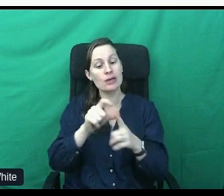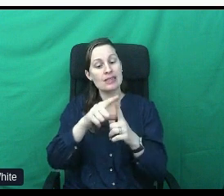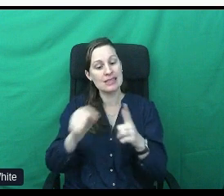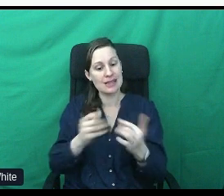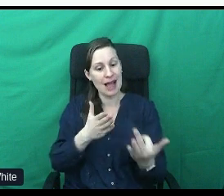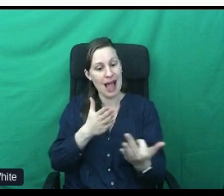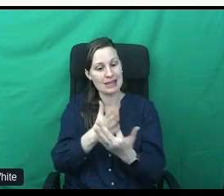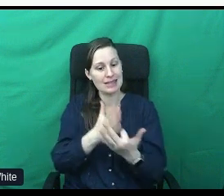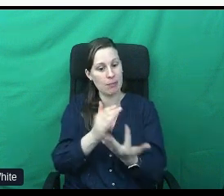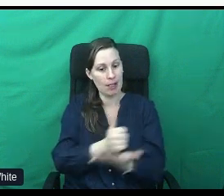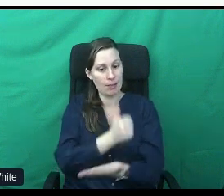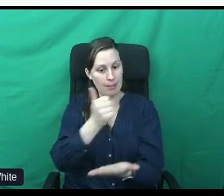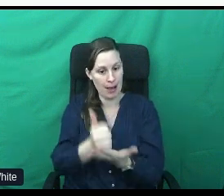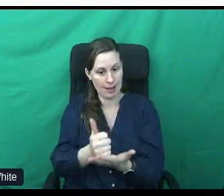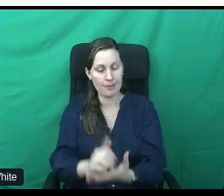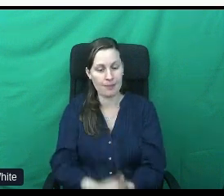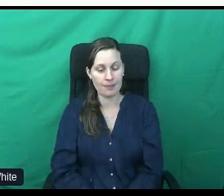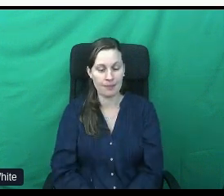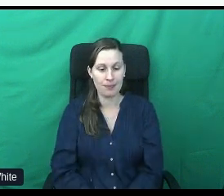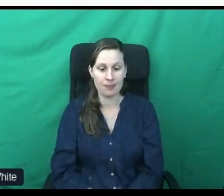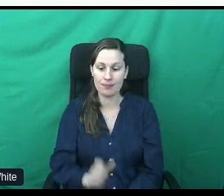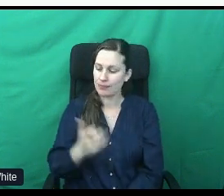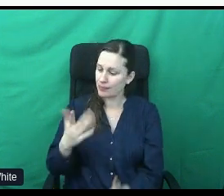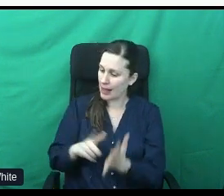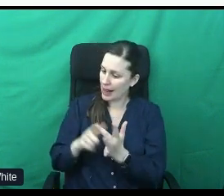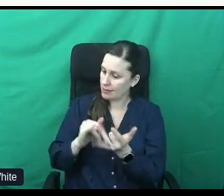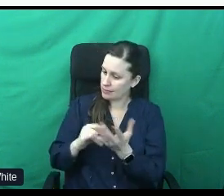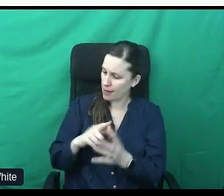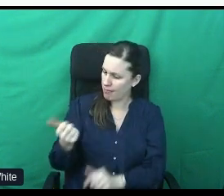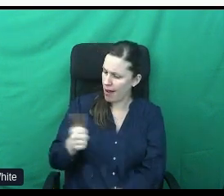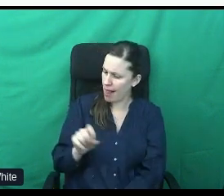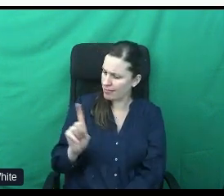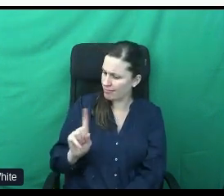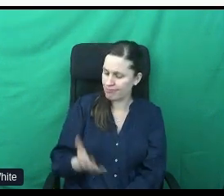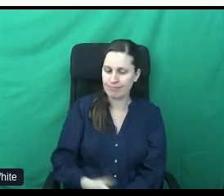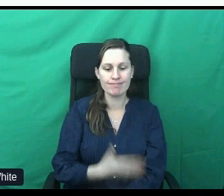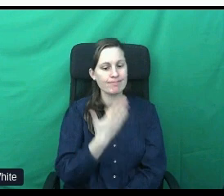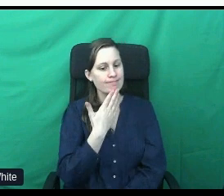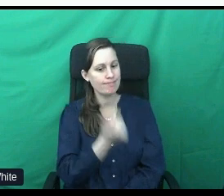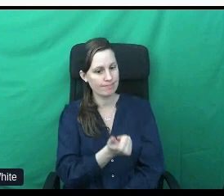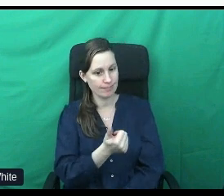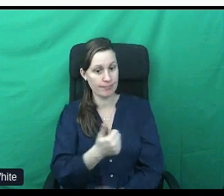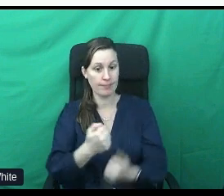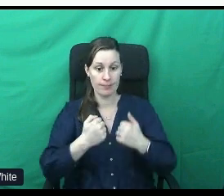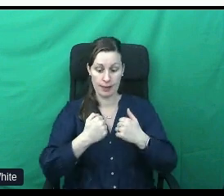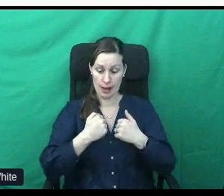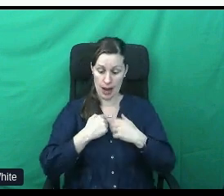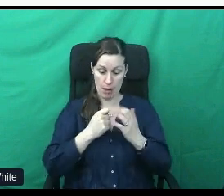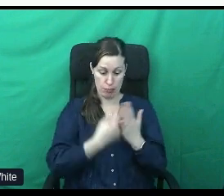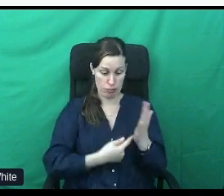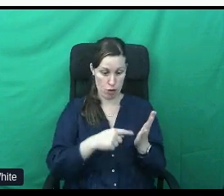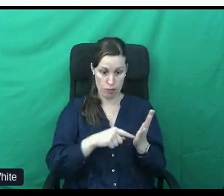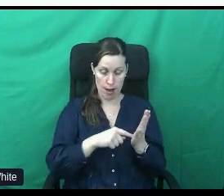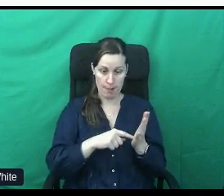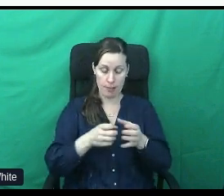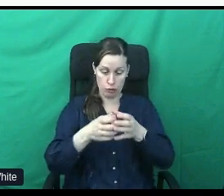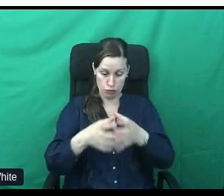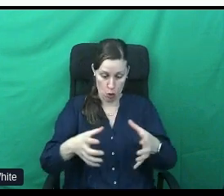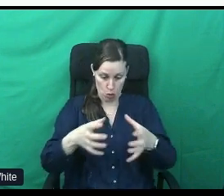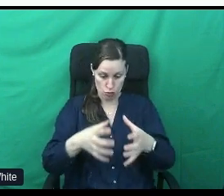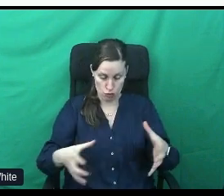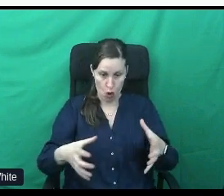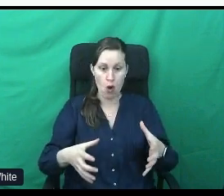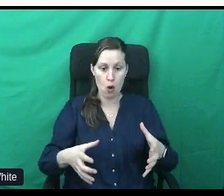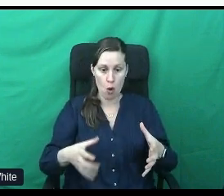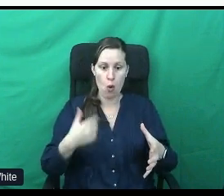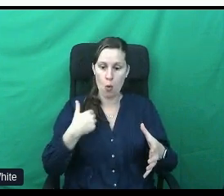accessible bank. So Lisa, what's next? Thanks, Ben. So as our program grows, we are taking more and more